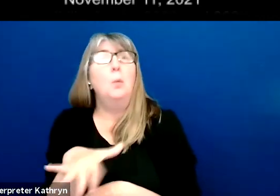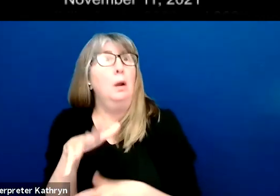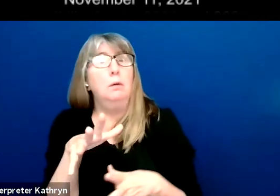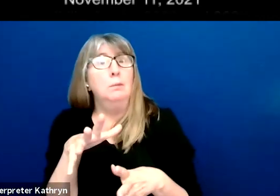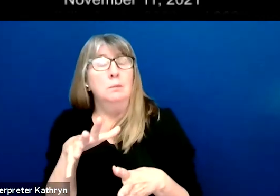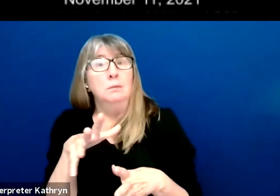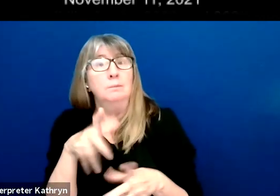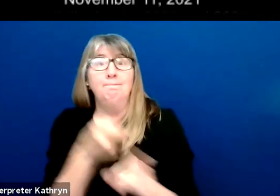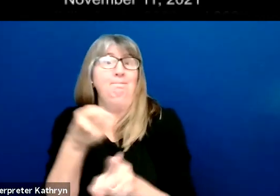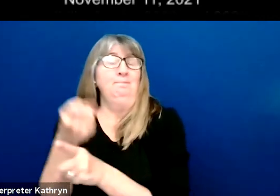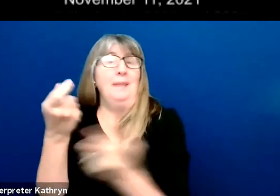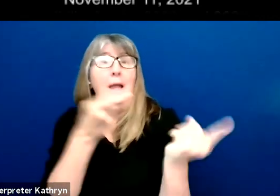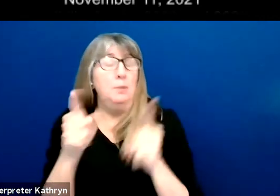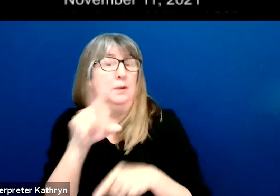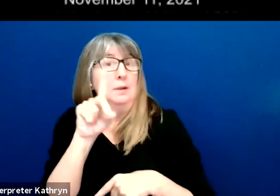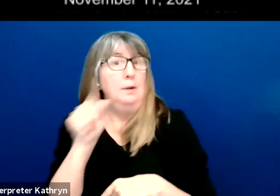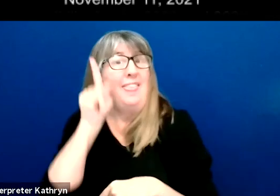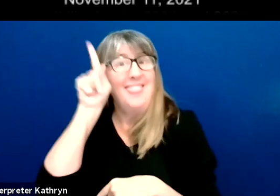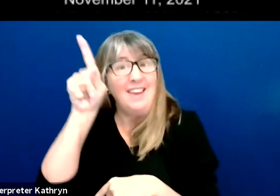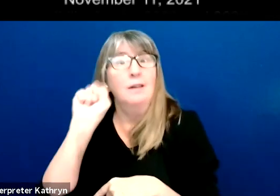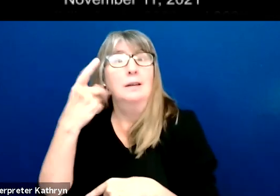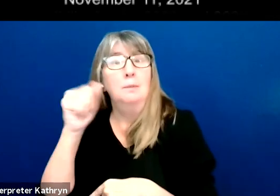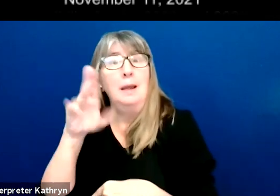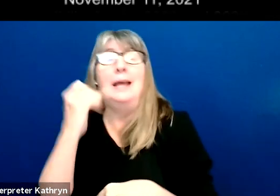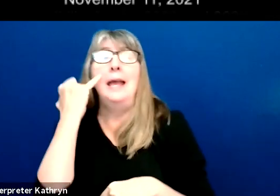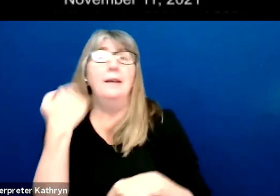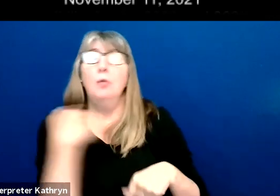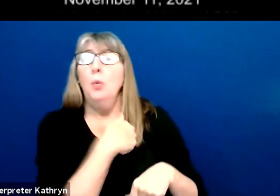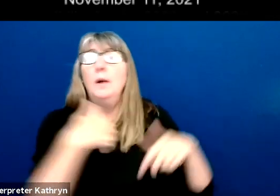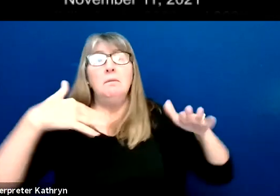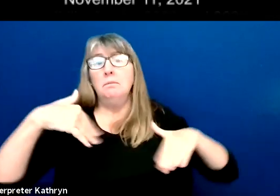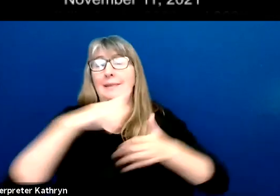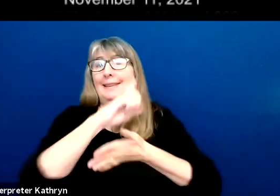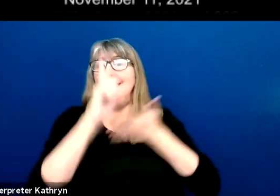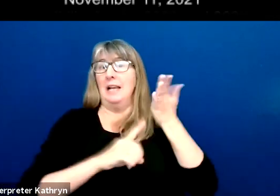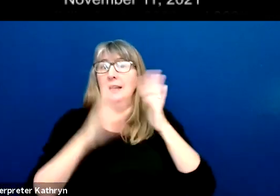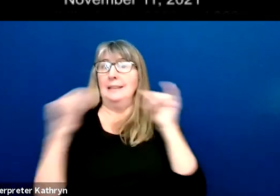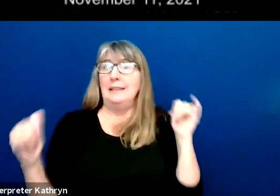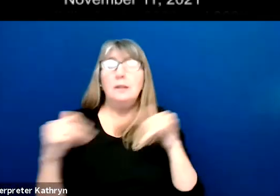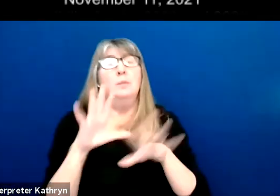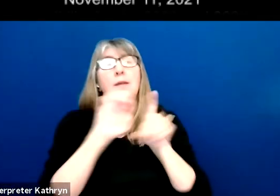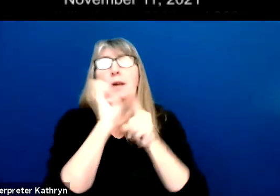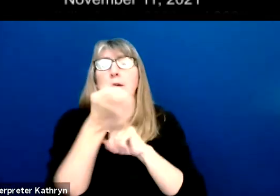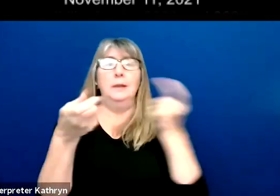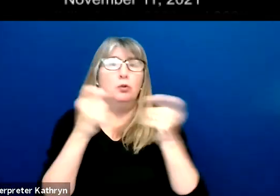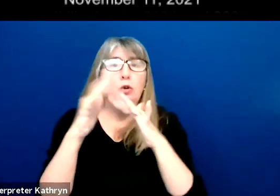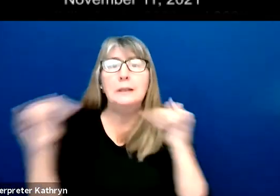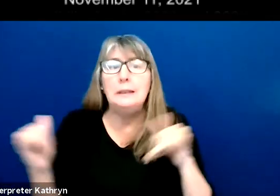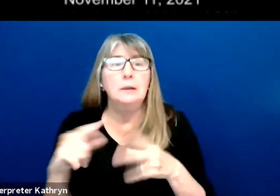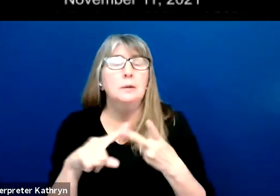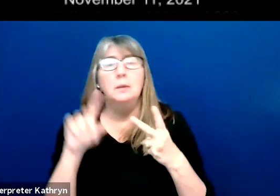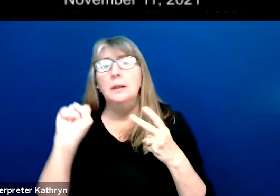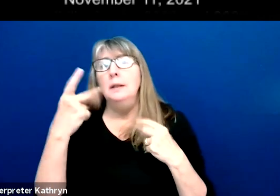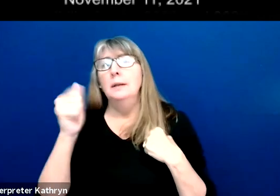And if we don't design our systems, our environmental control systems, our spacecraft